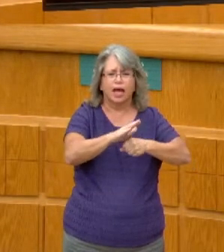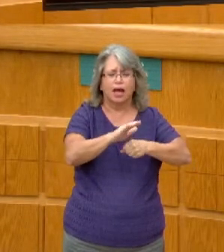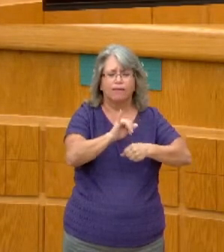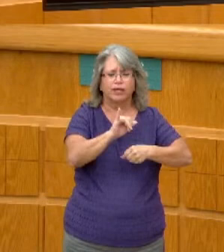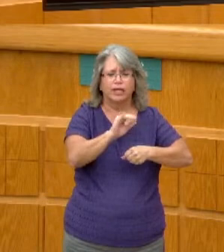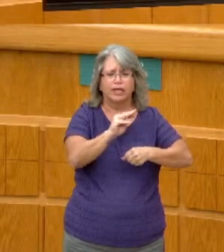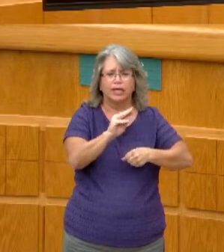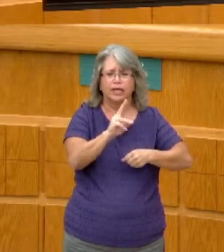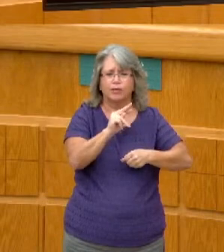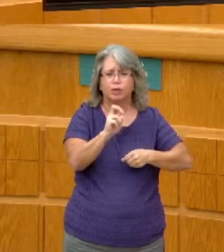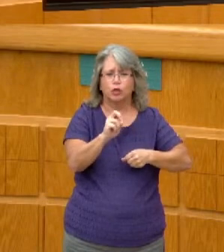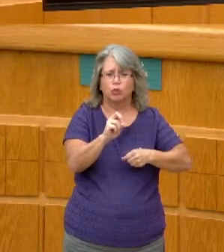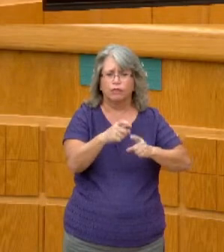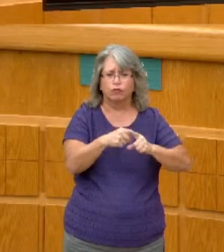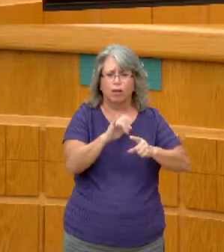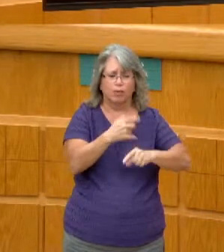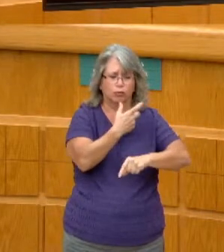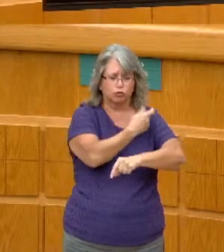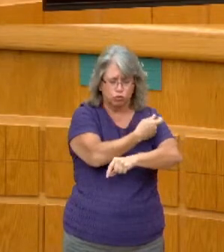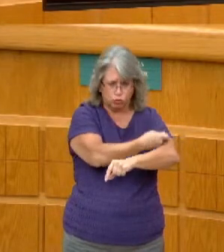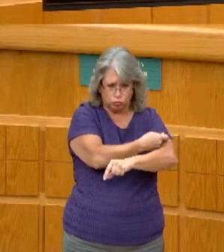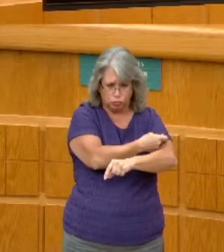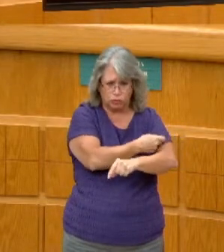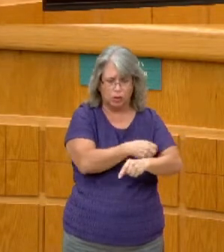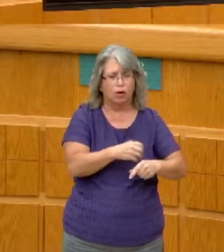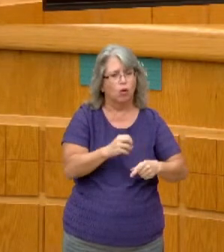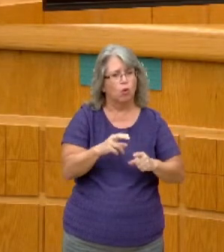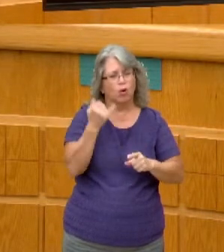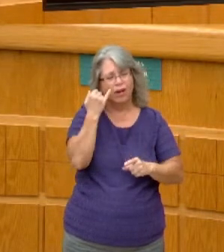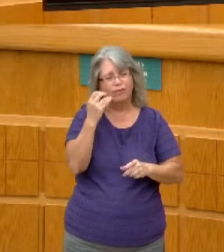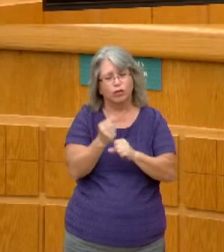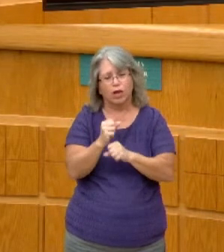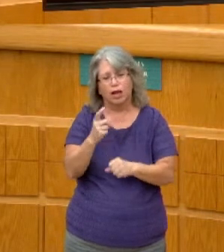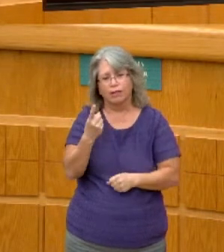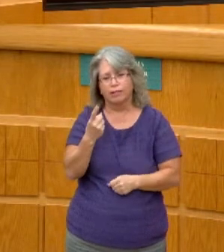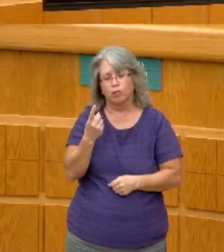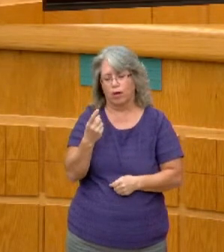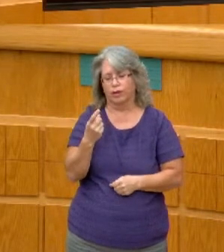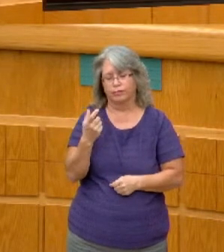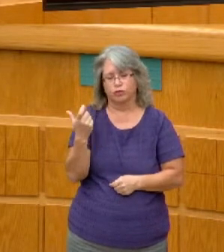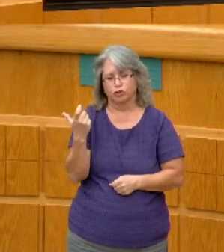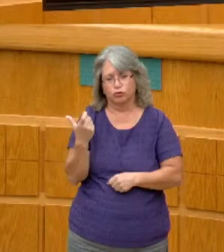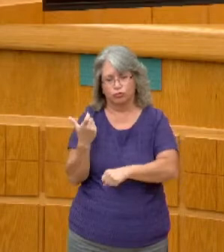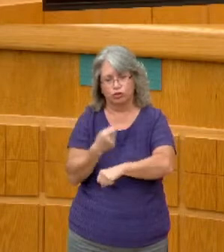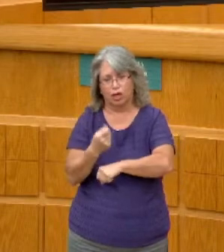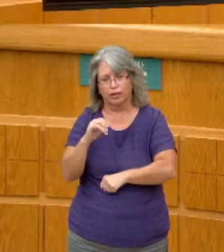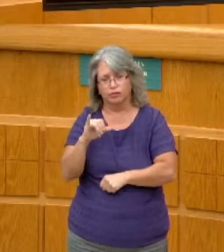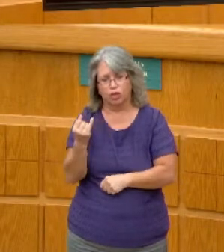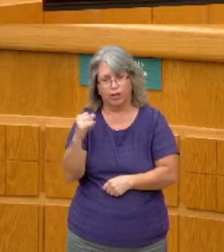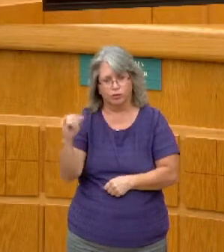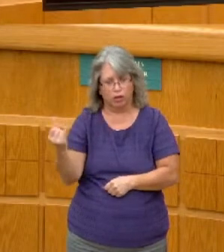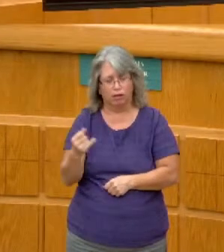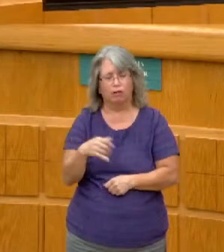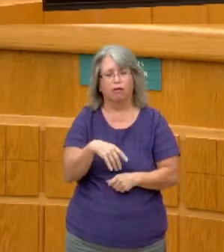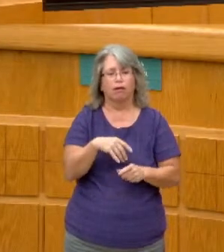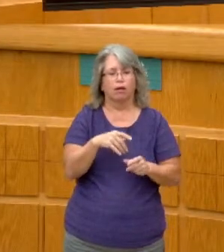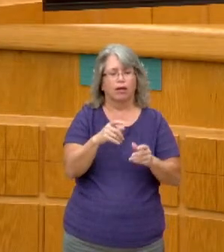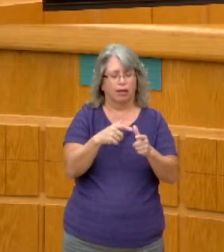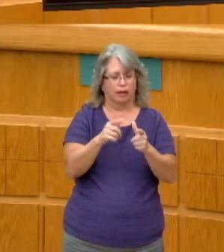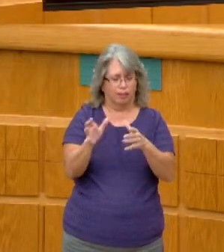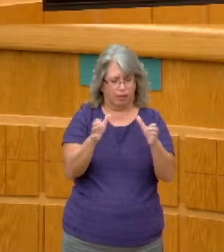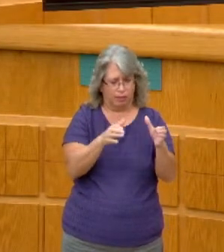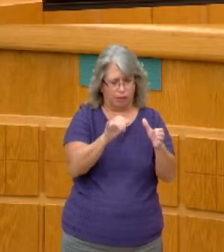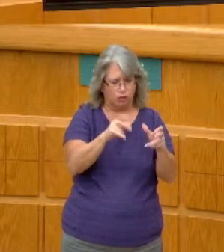1 J&J. So, and that actually puts them in a category that we call